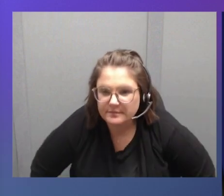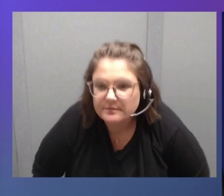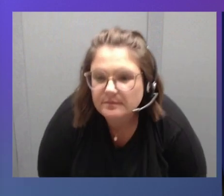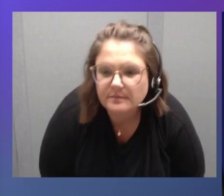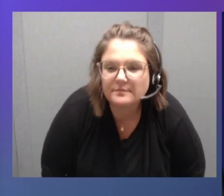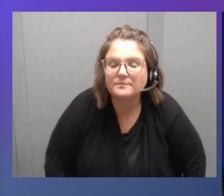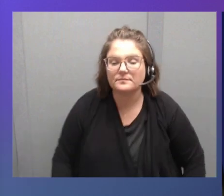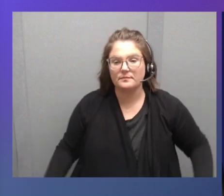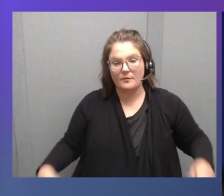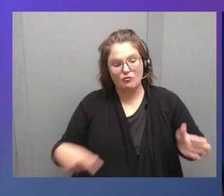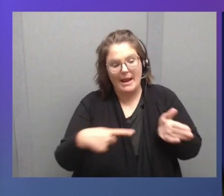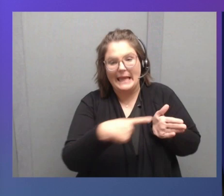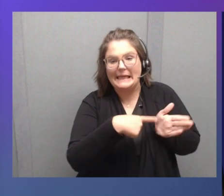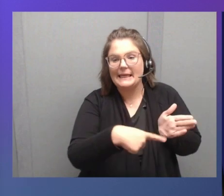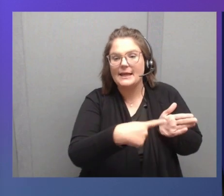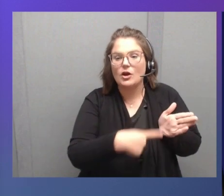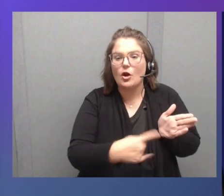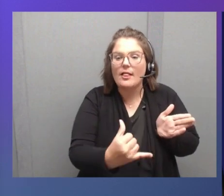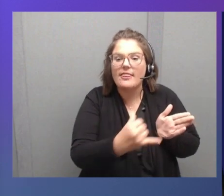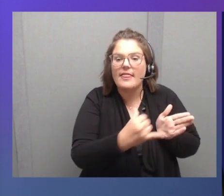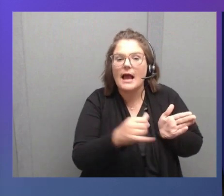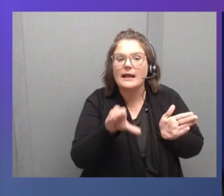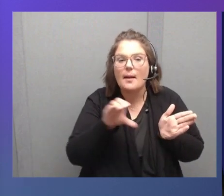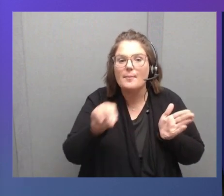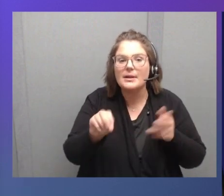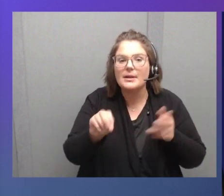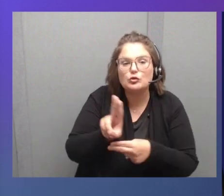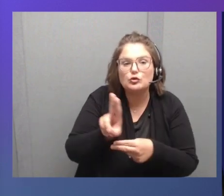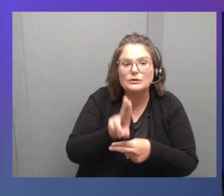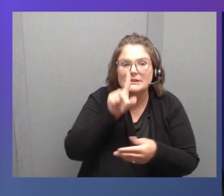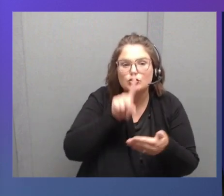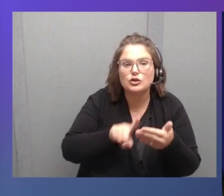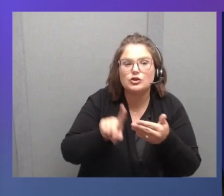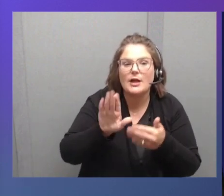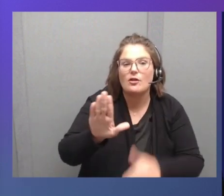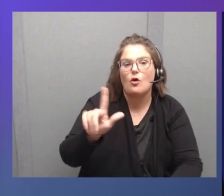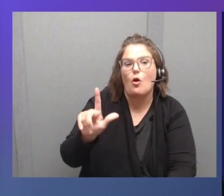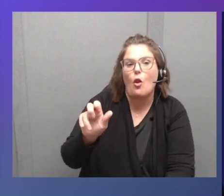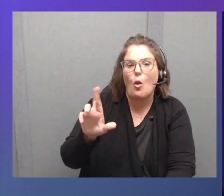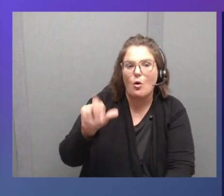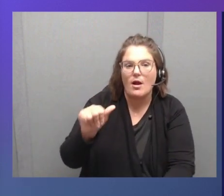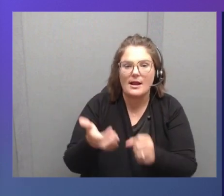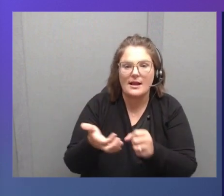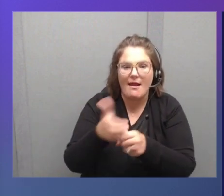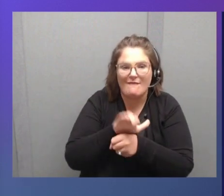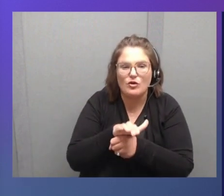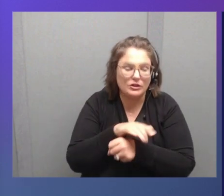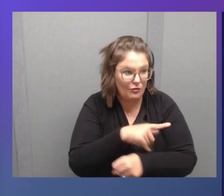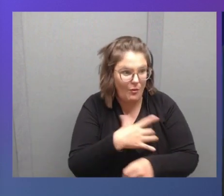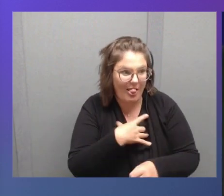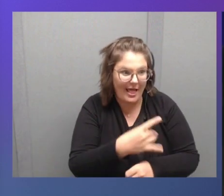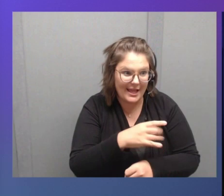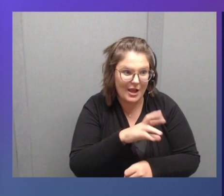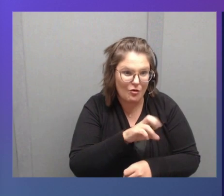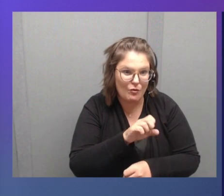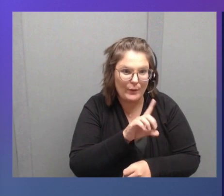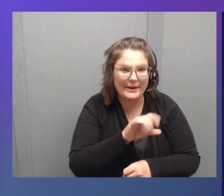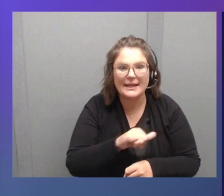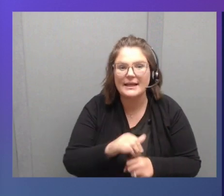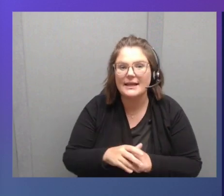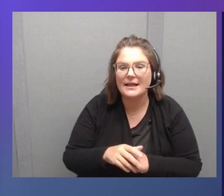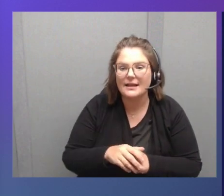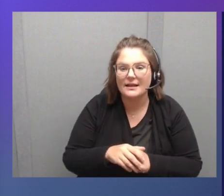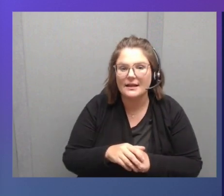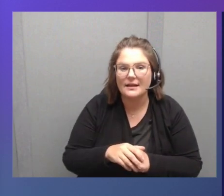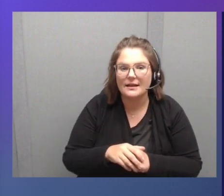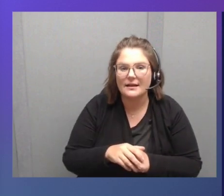on. This company uses that to check their LoRa coverage. And you might like this, Rudy. So they use this particular device right here.